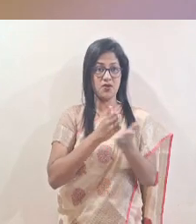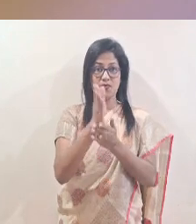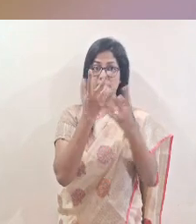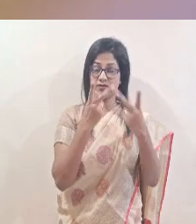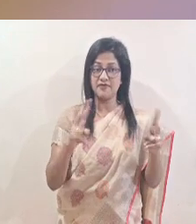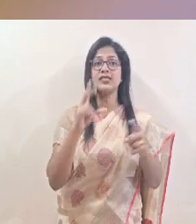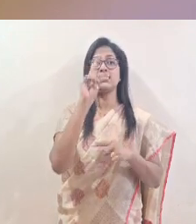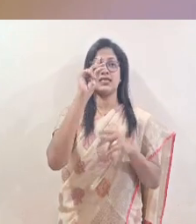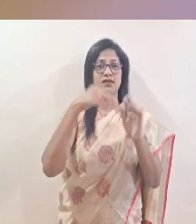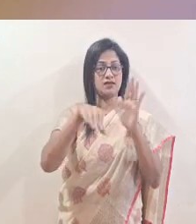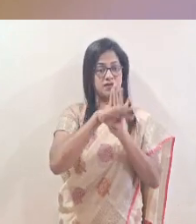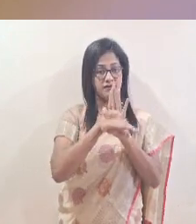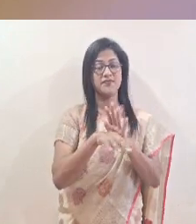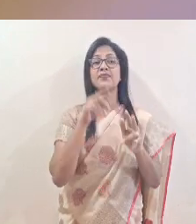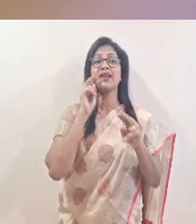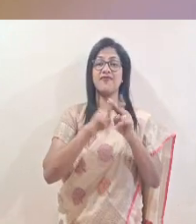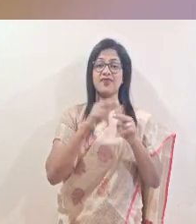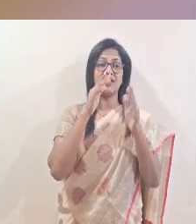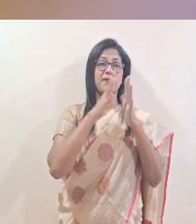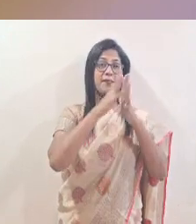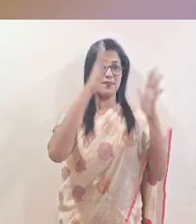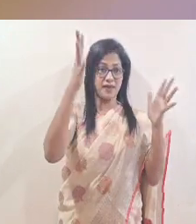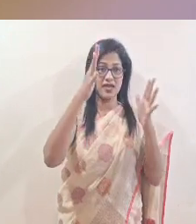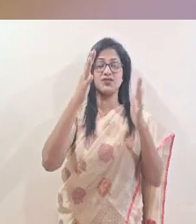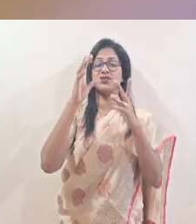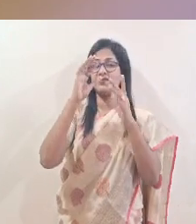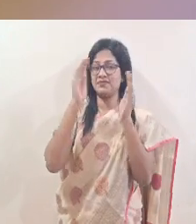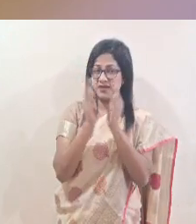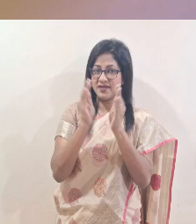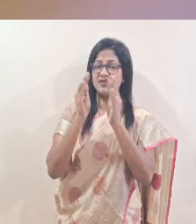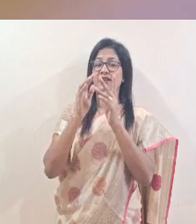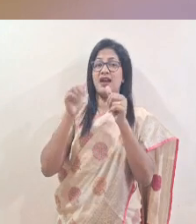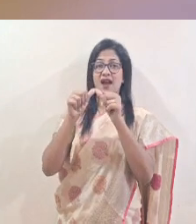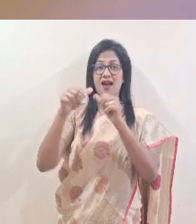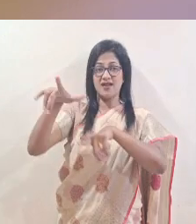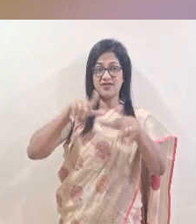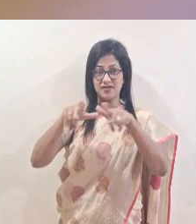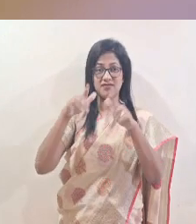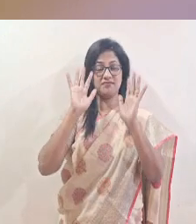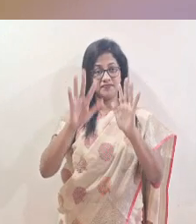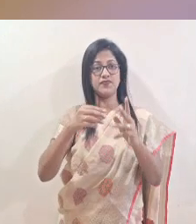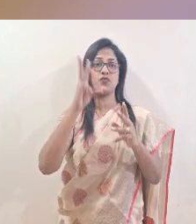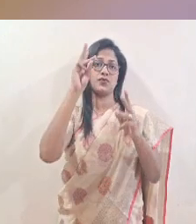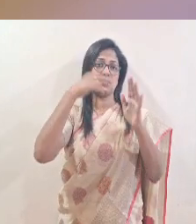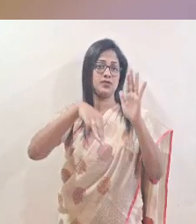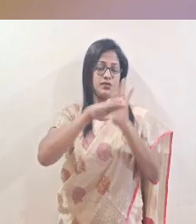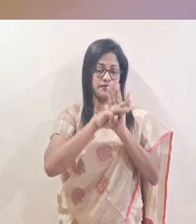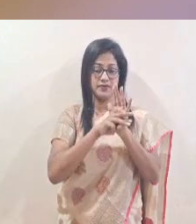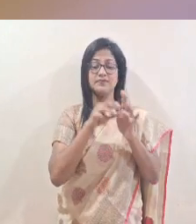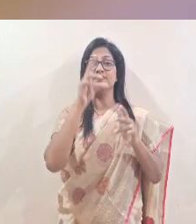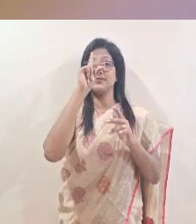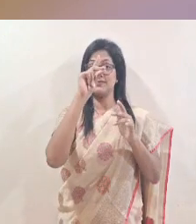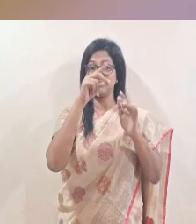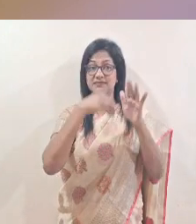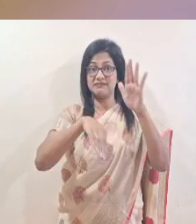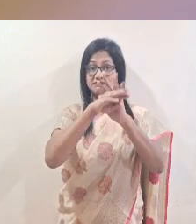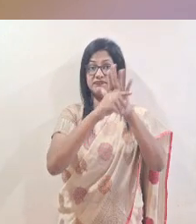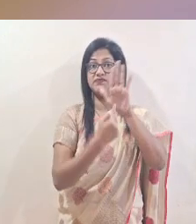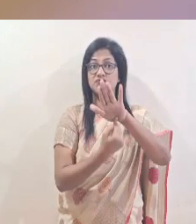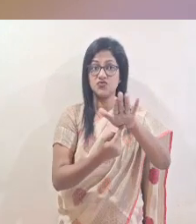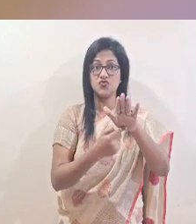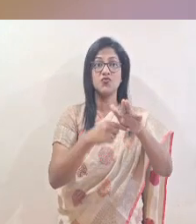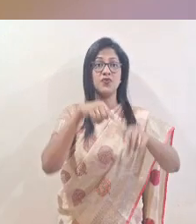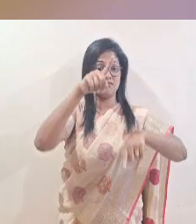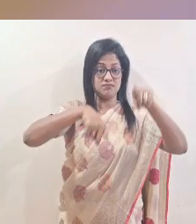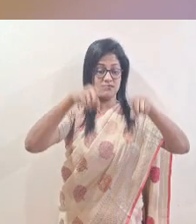different patterns, then second level. And if major, minor, and arterial roads are there, then third level. So in the second table, I have shown that if